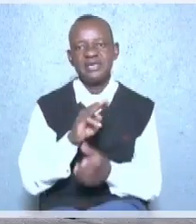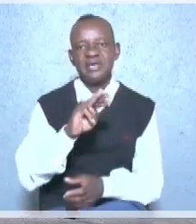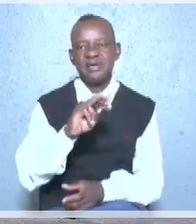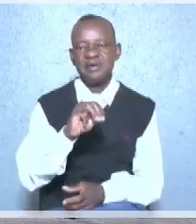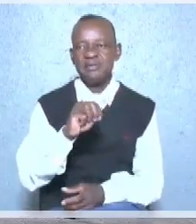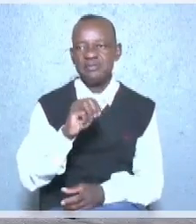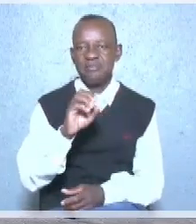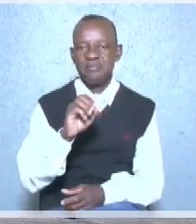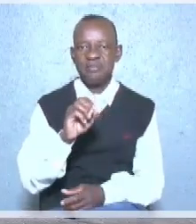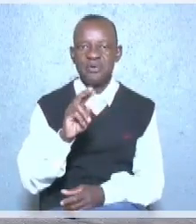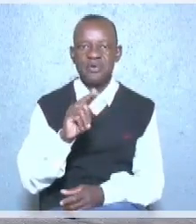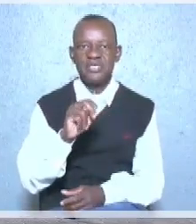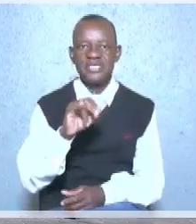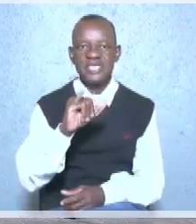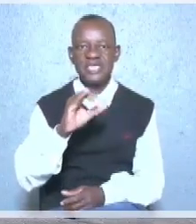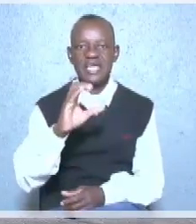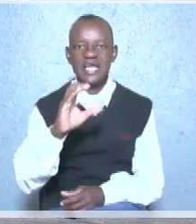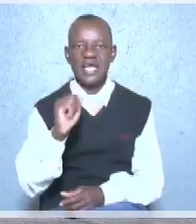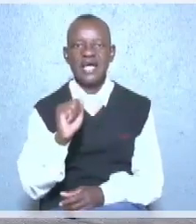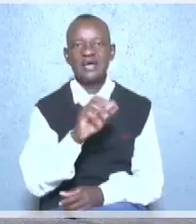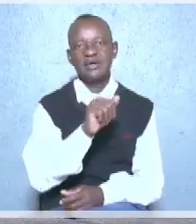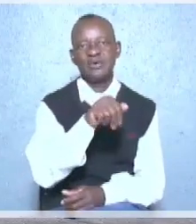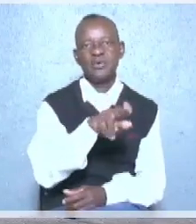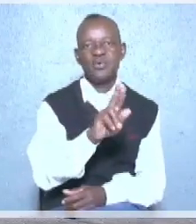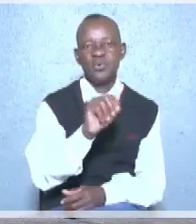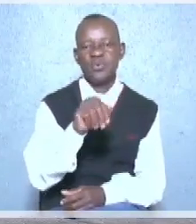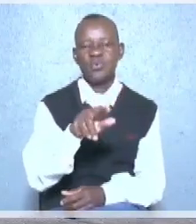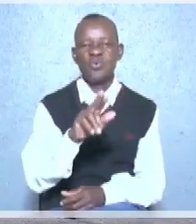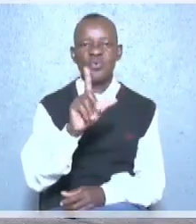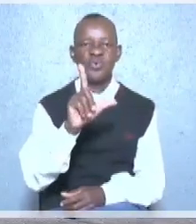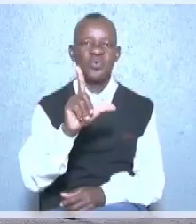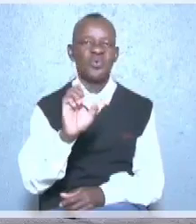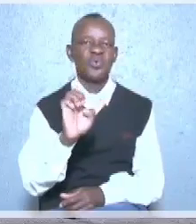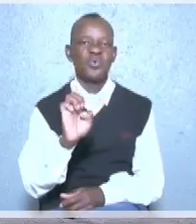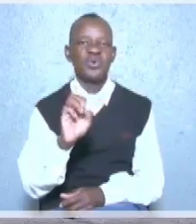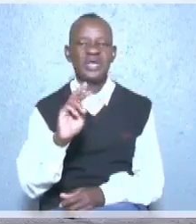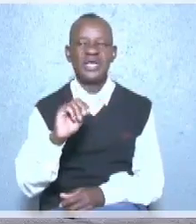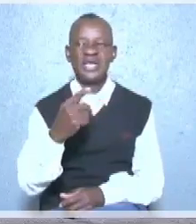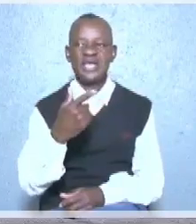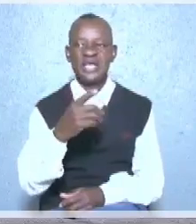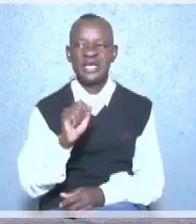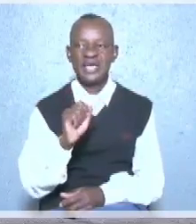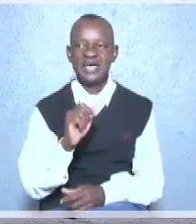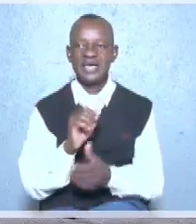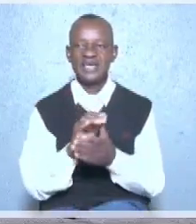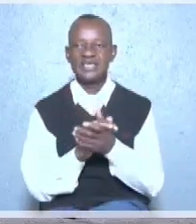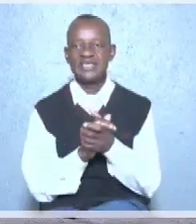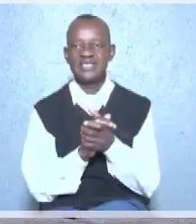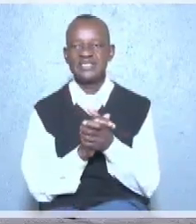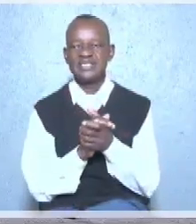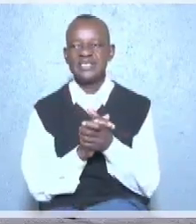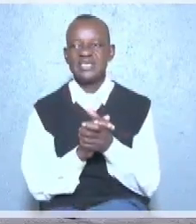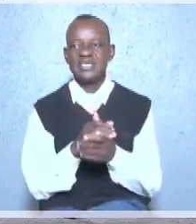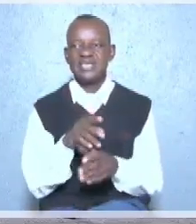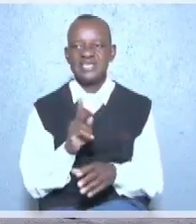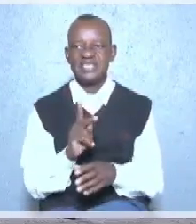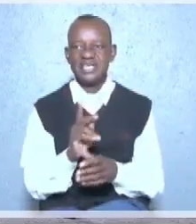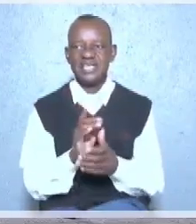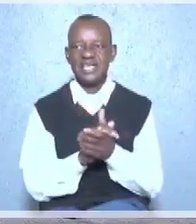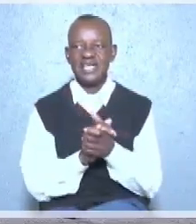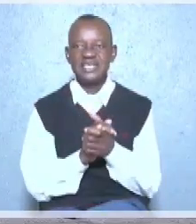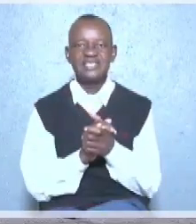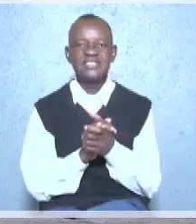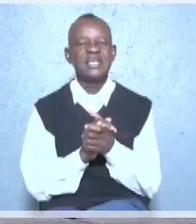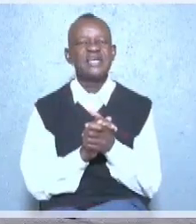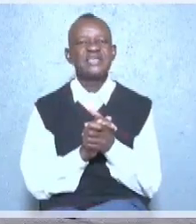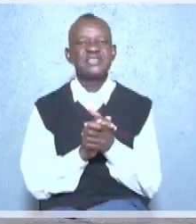and then she said, oh, they started, let me quickly go and greet him. I said, who doesn't want to greet Ateku? So I followed. When I followed,